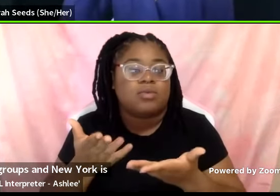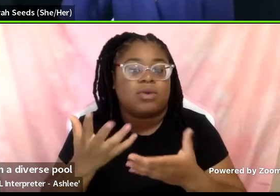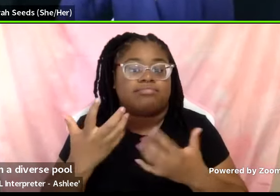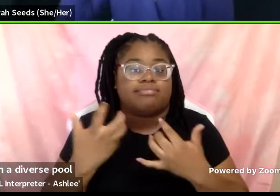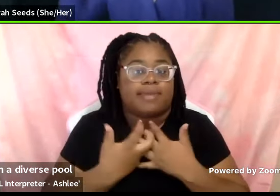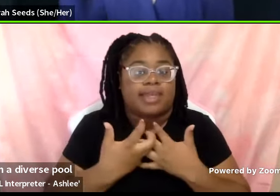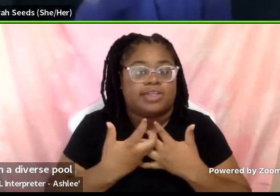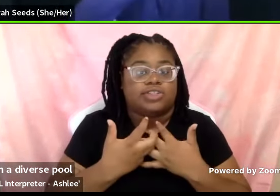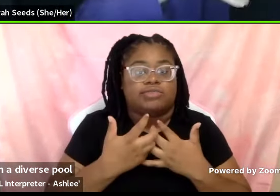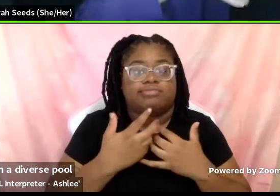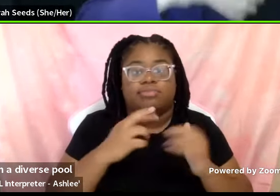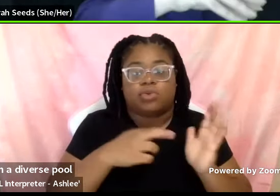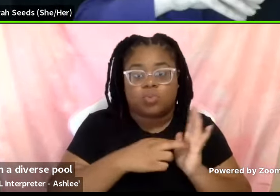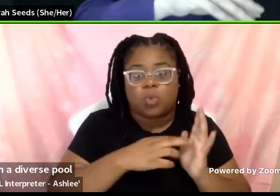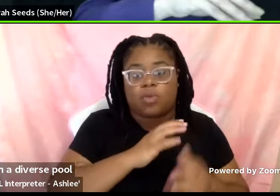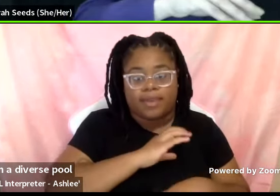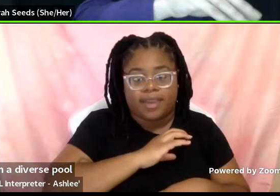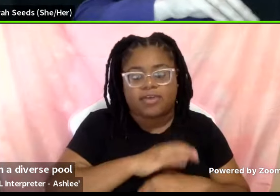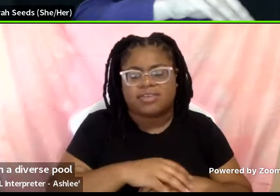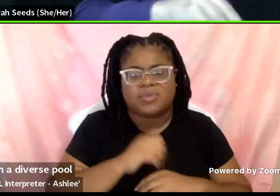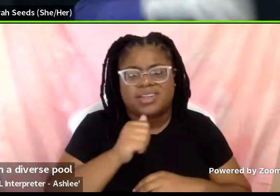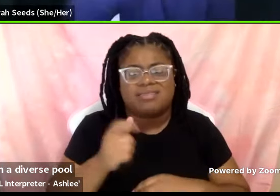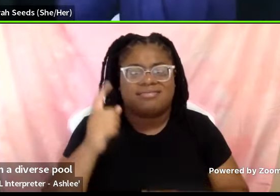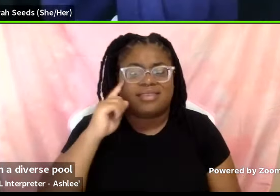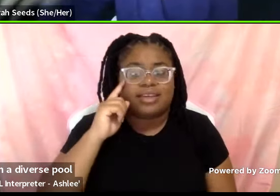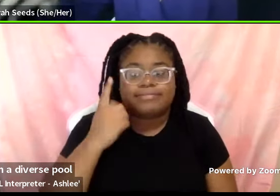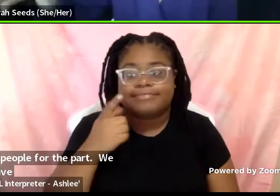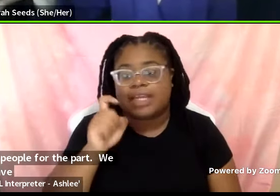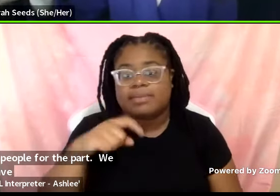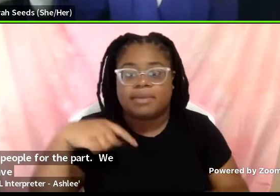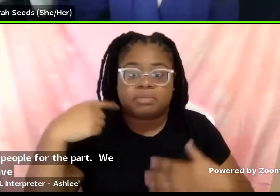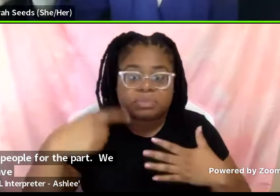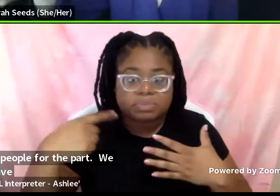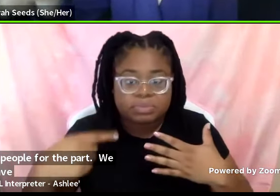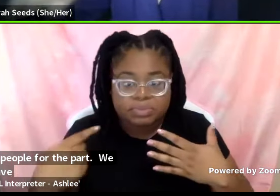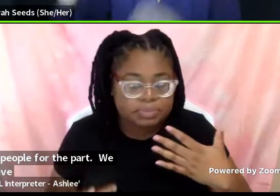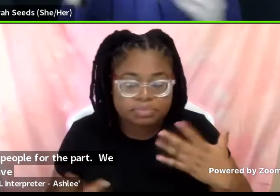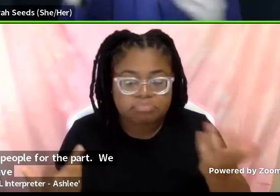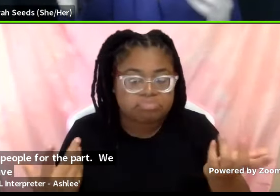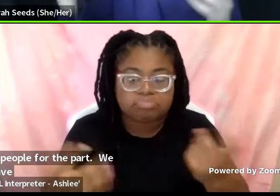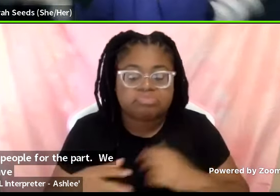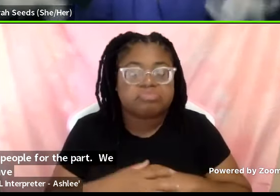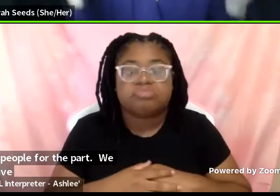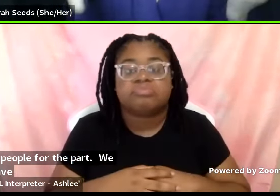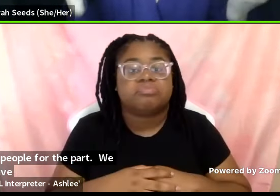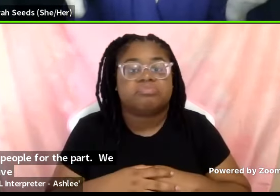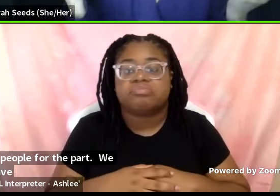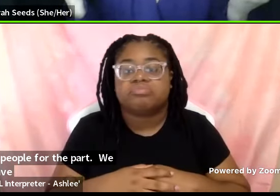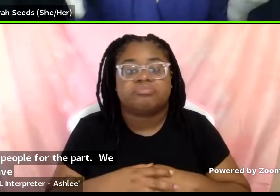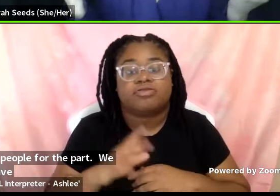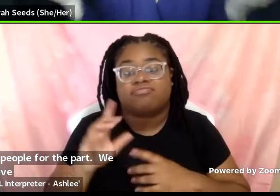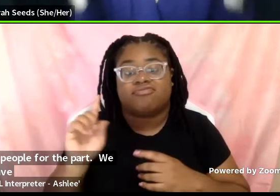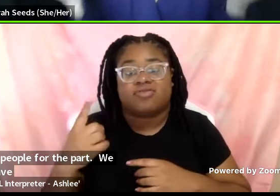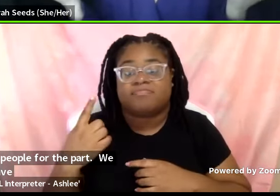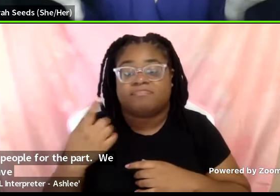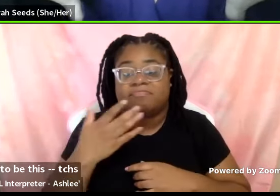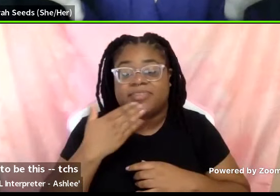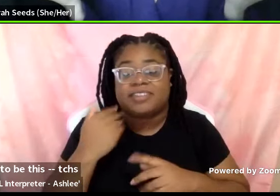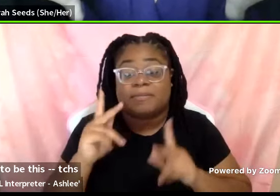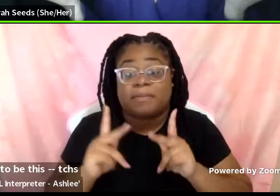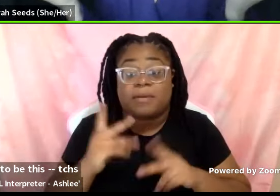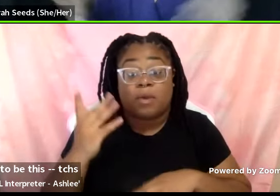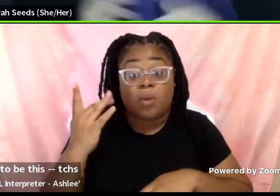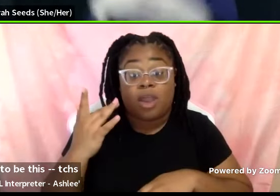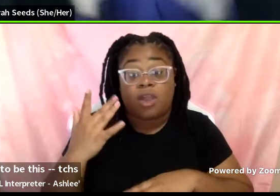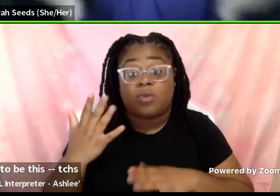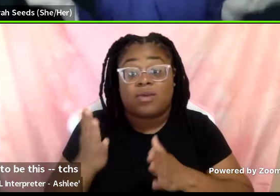have an idea, this person has to be this ethnicity, this person has to be this. It was just the best people because we called in a